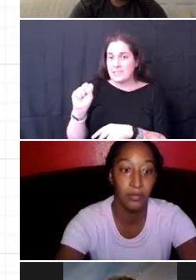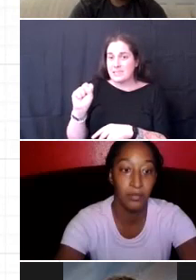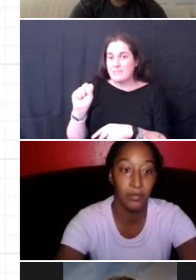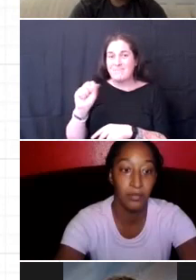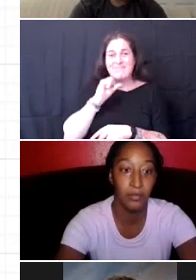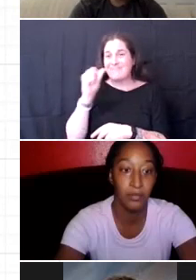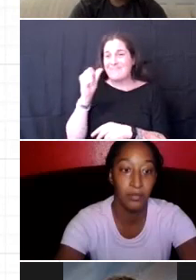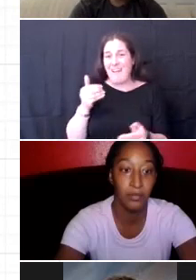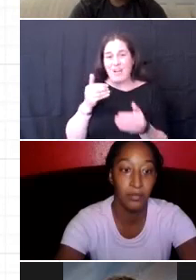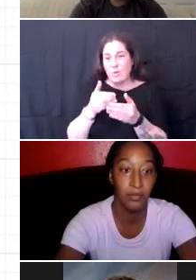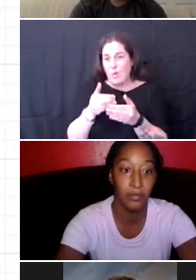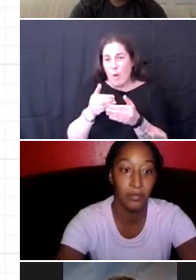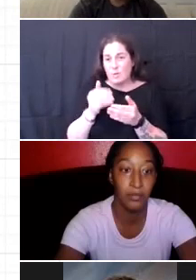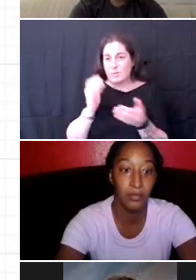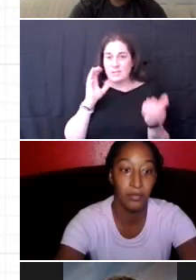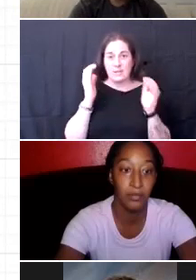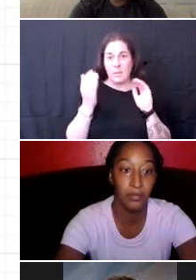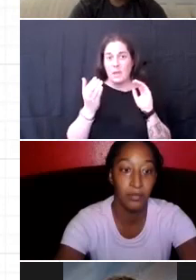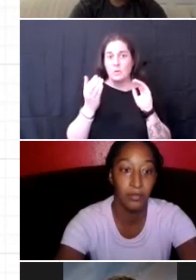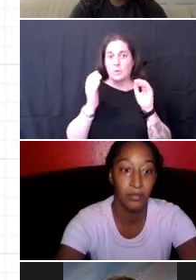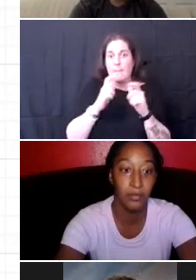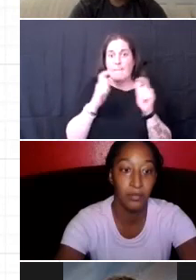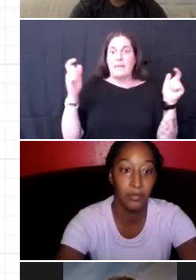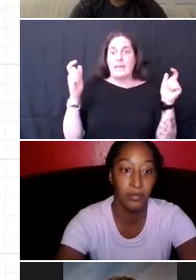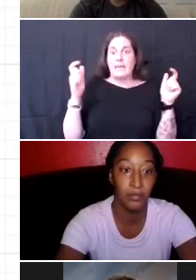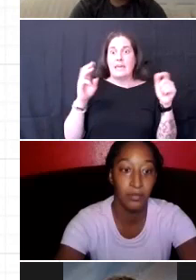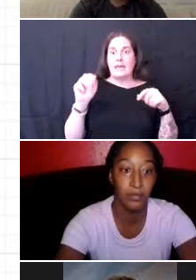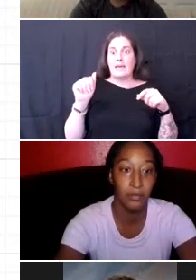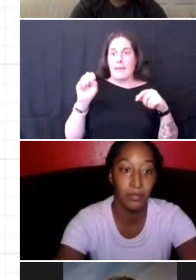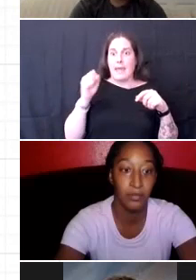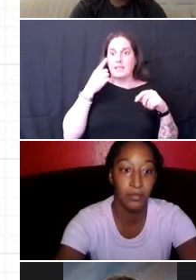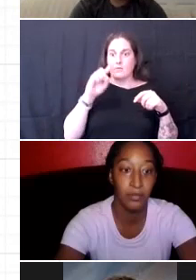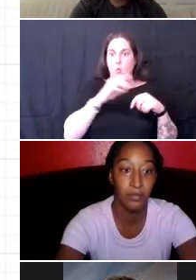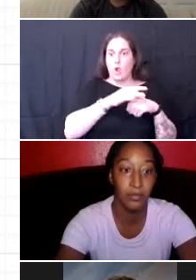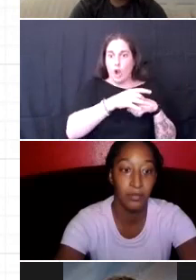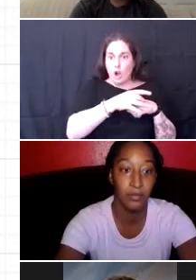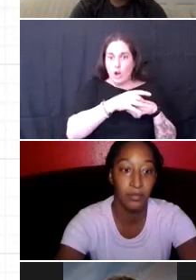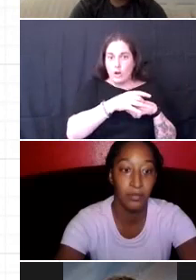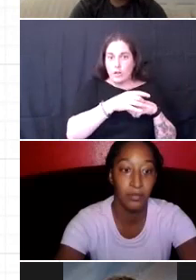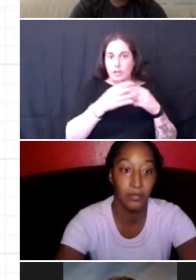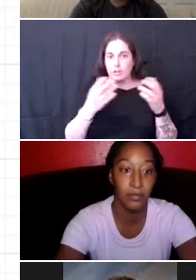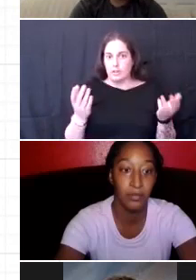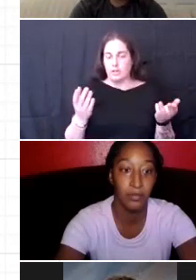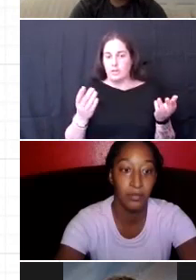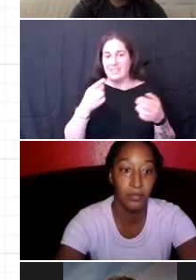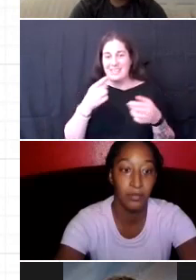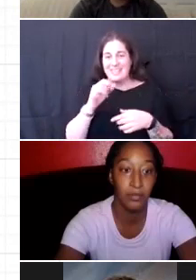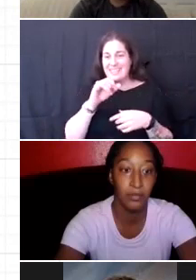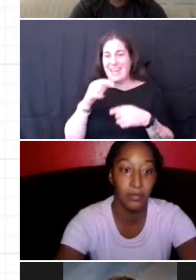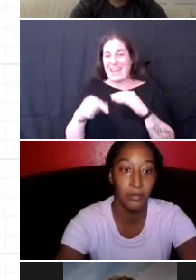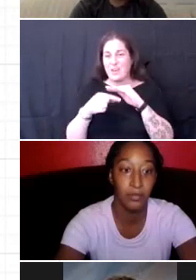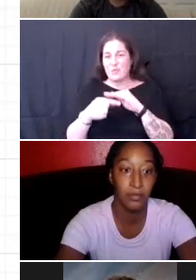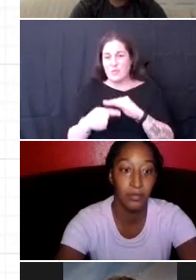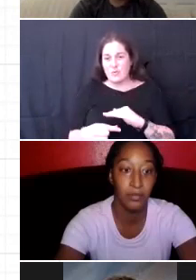a big number to take care of this small exponent. I mean, this, extremely